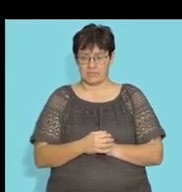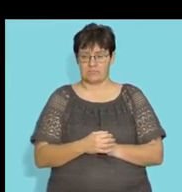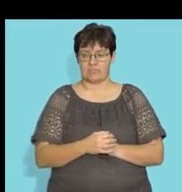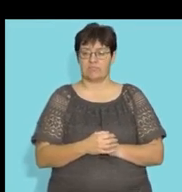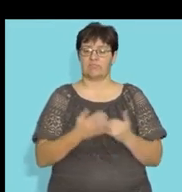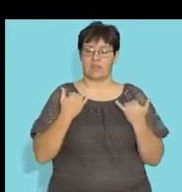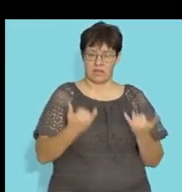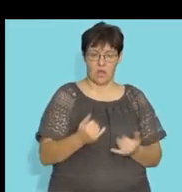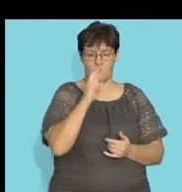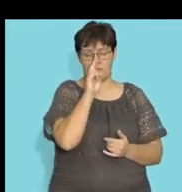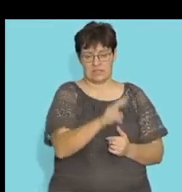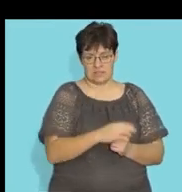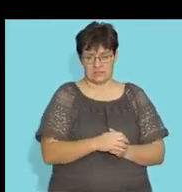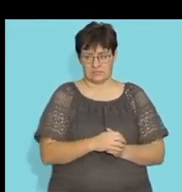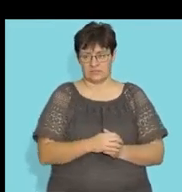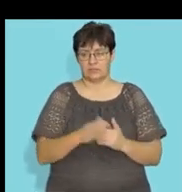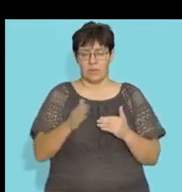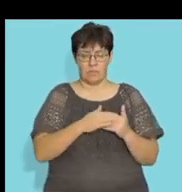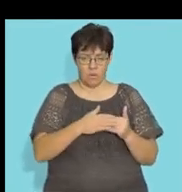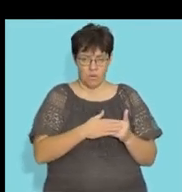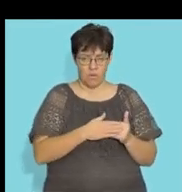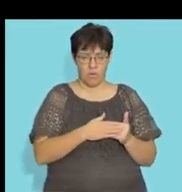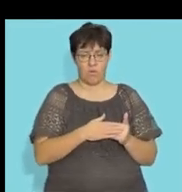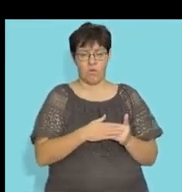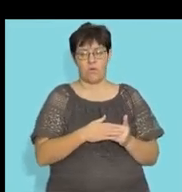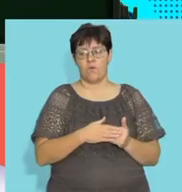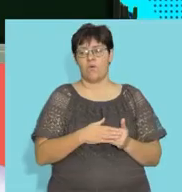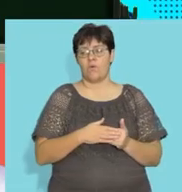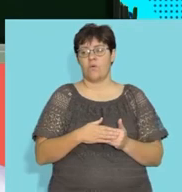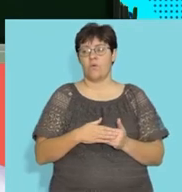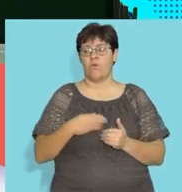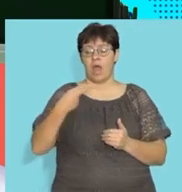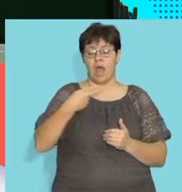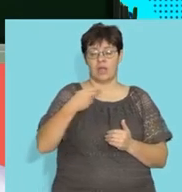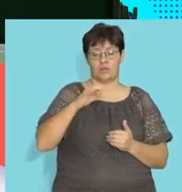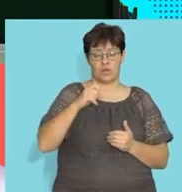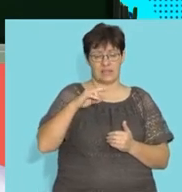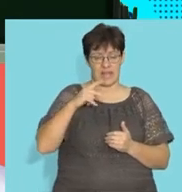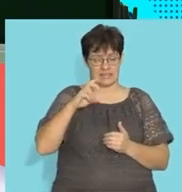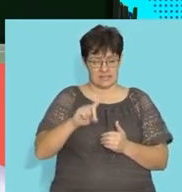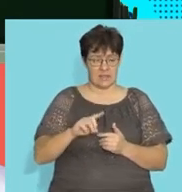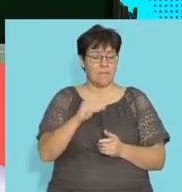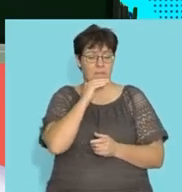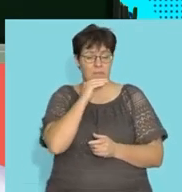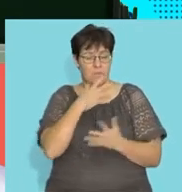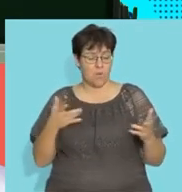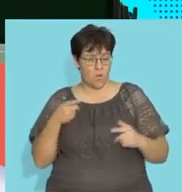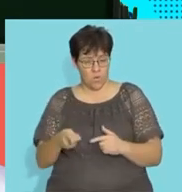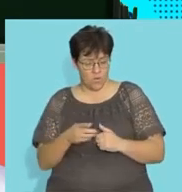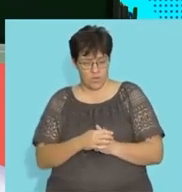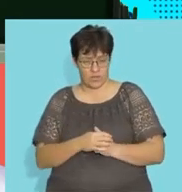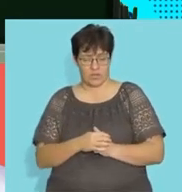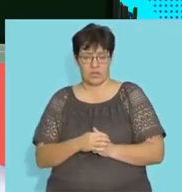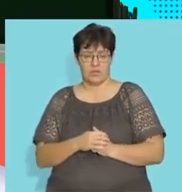there. So now we can see there's more hydroxide ions in solution, and we know more hydroxide ions